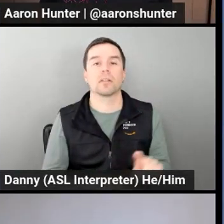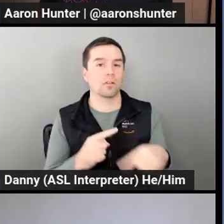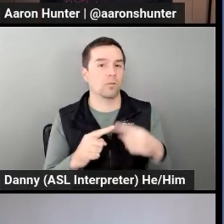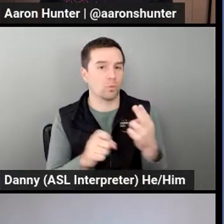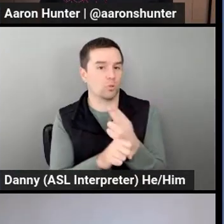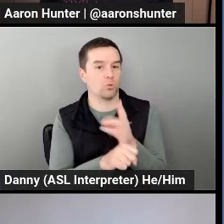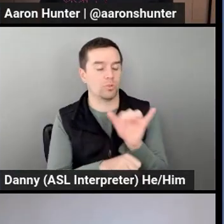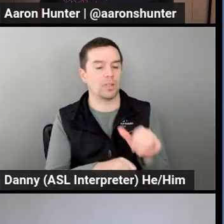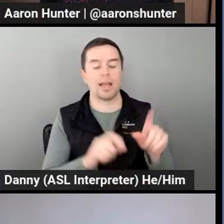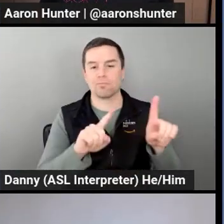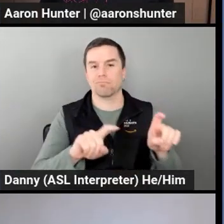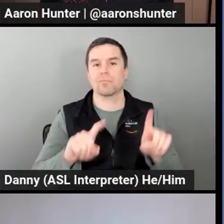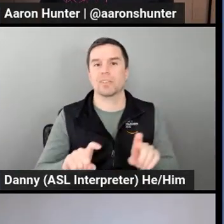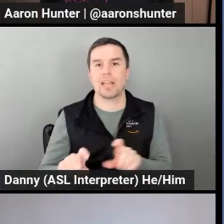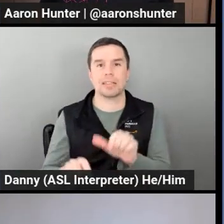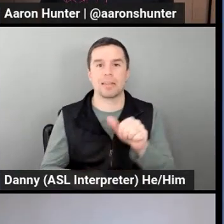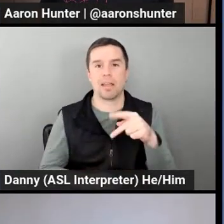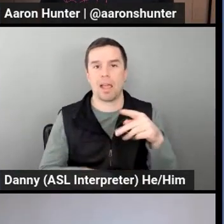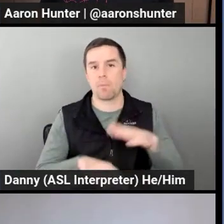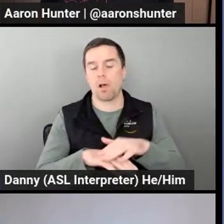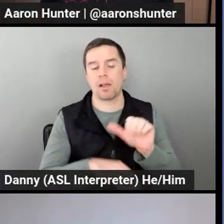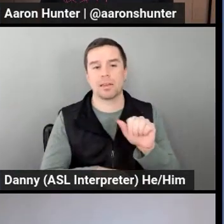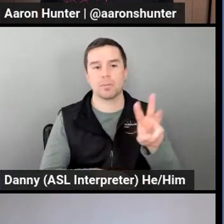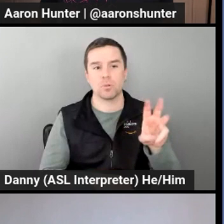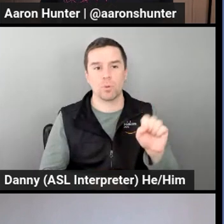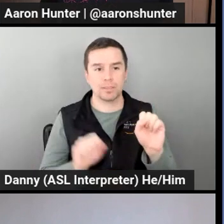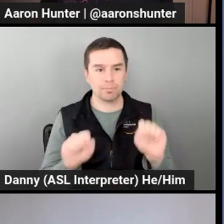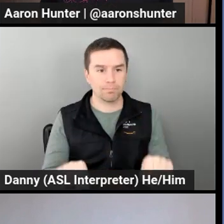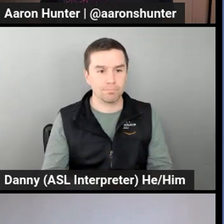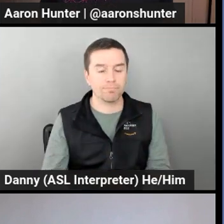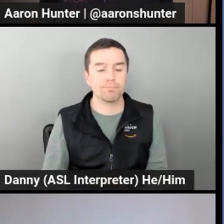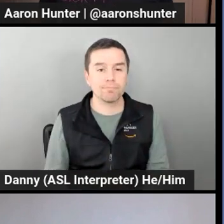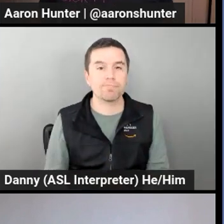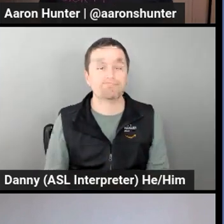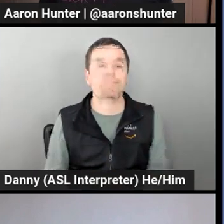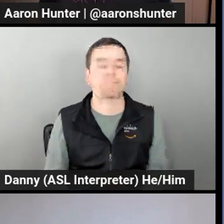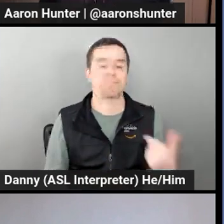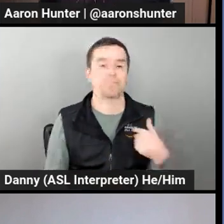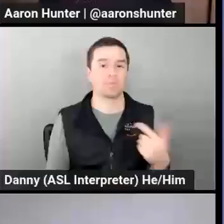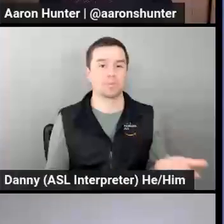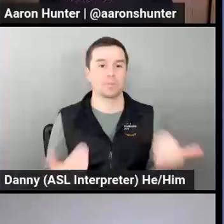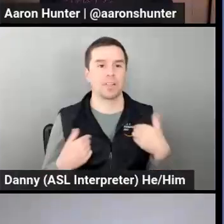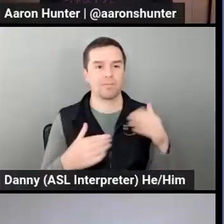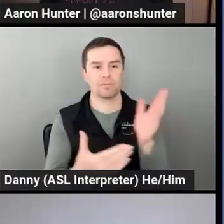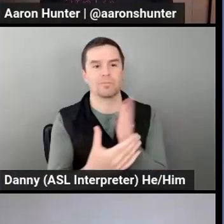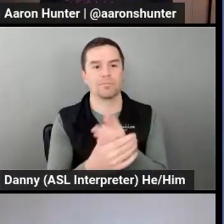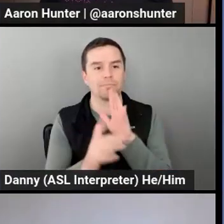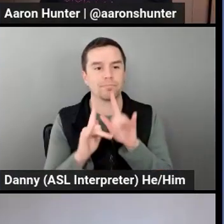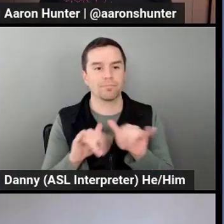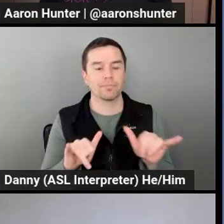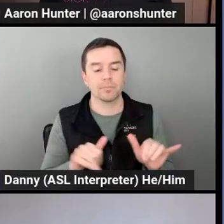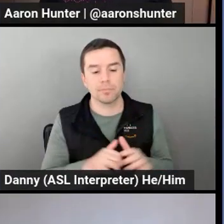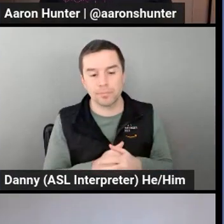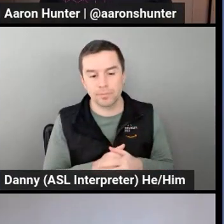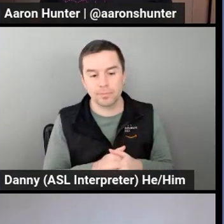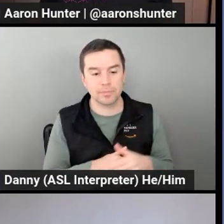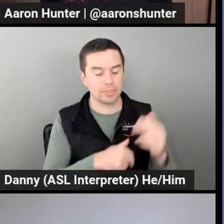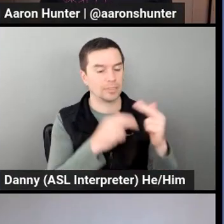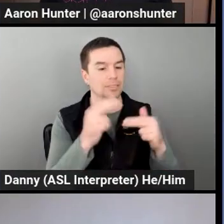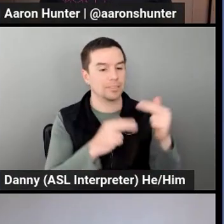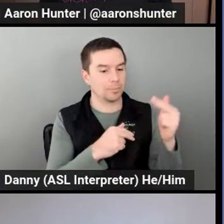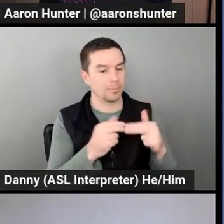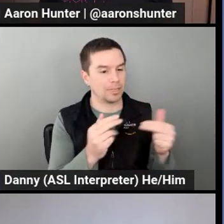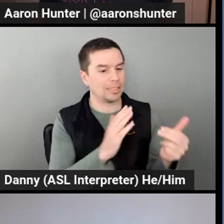the application on AWS. So I actually have, once you it does the build for you, right? Does the build, the packaging, deploys